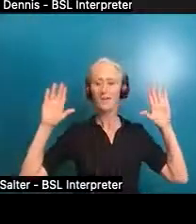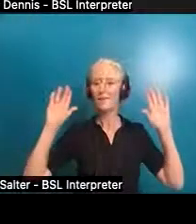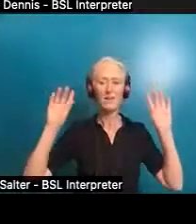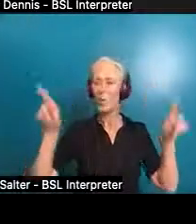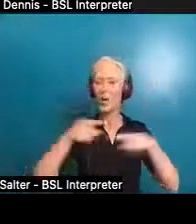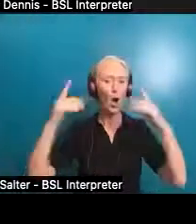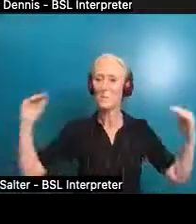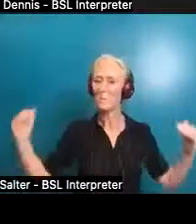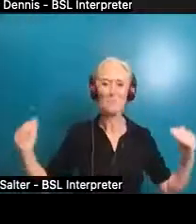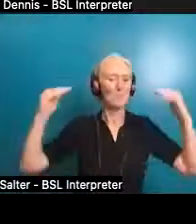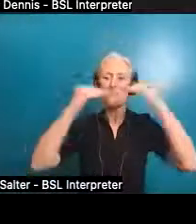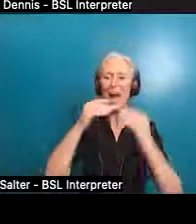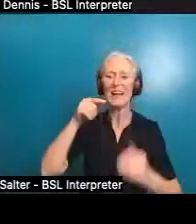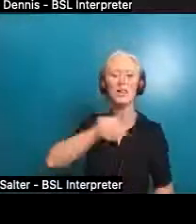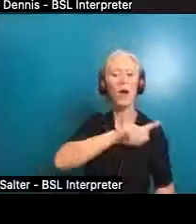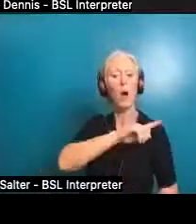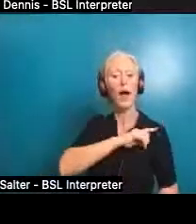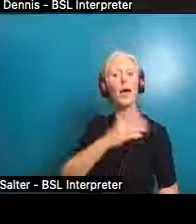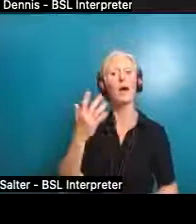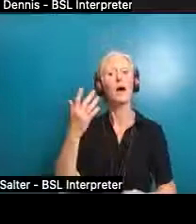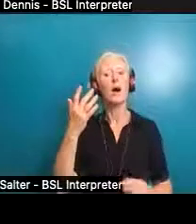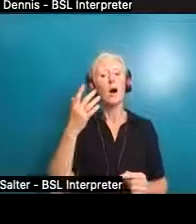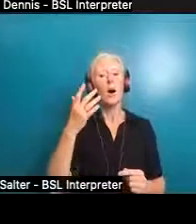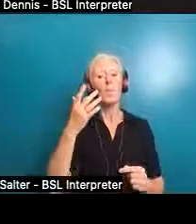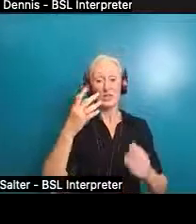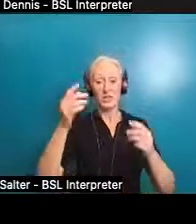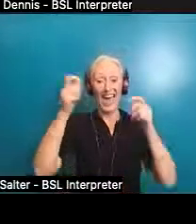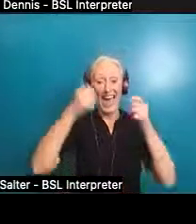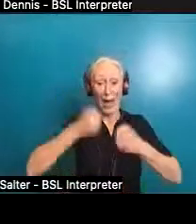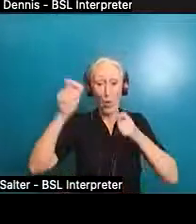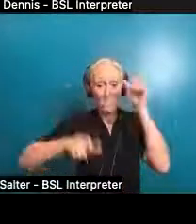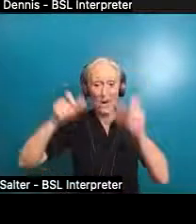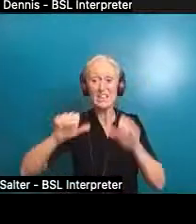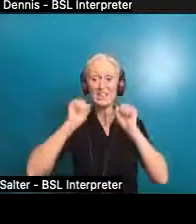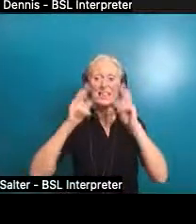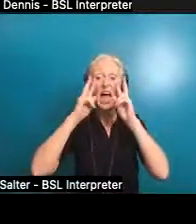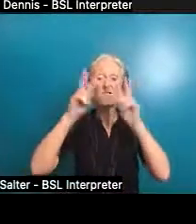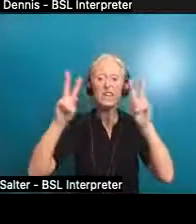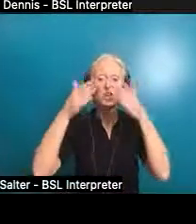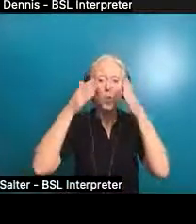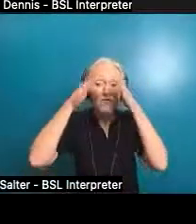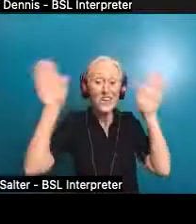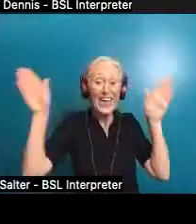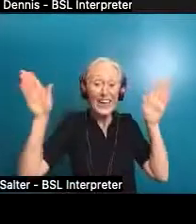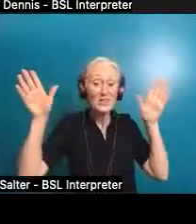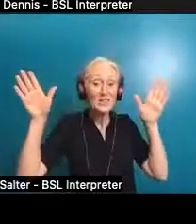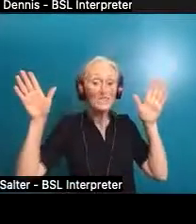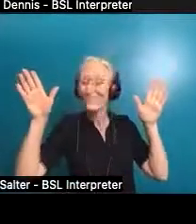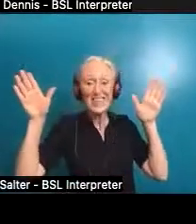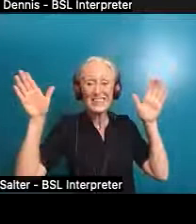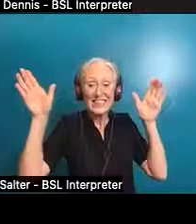visual field is not as full as ProQR want it to be. And so ProQR are actually going back